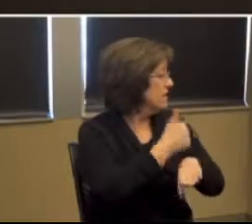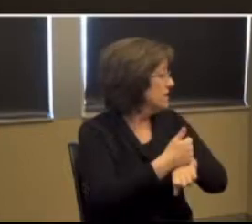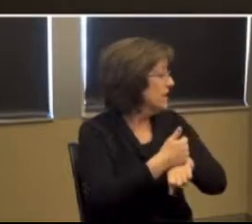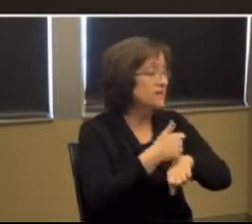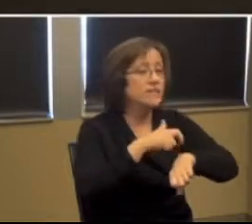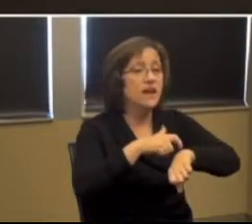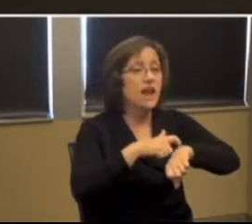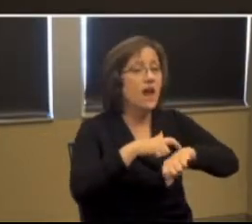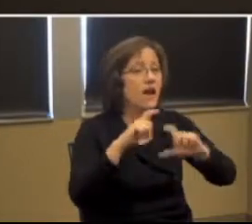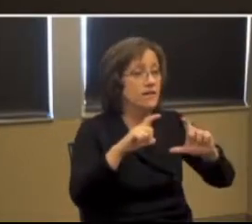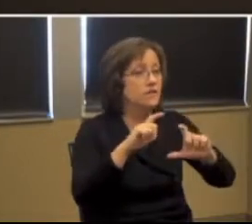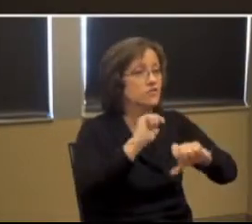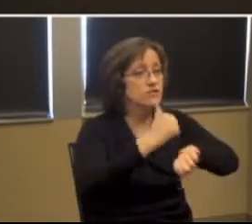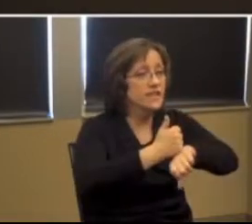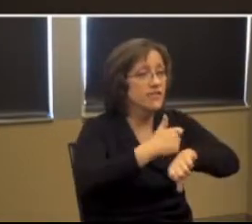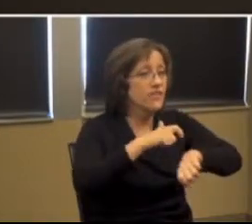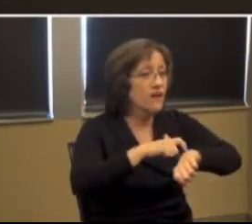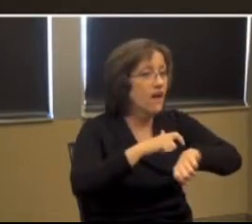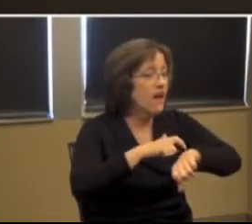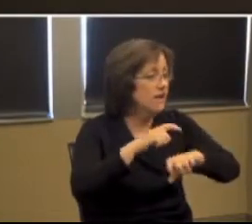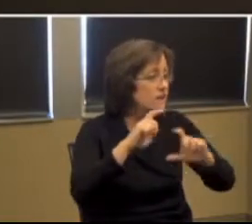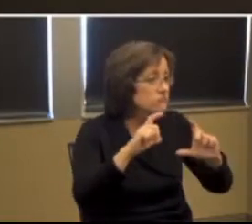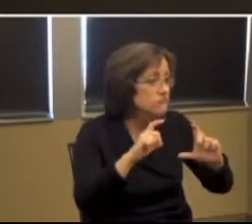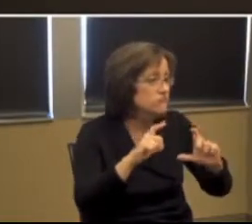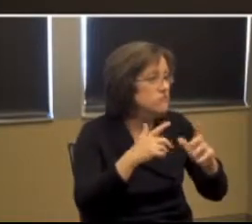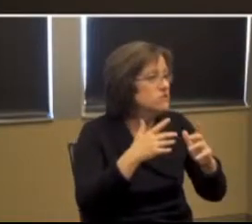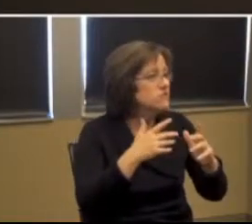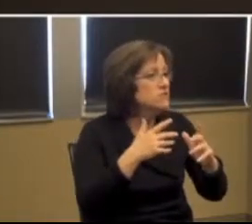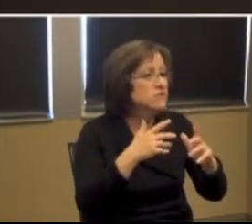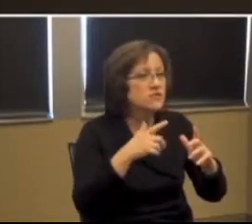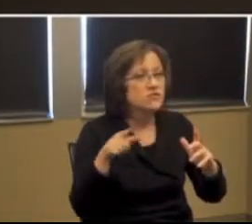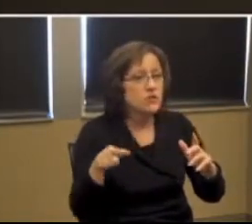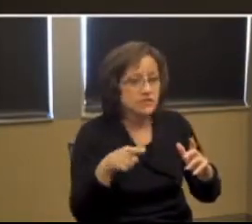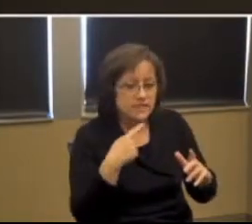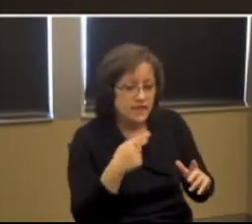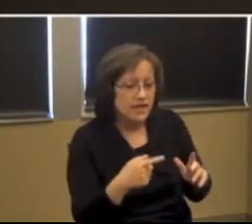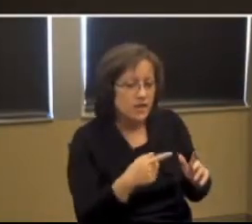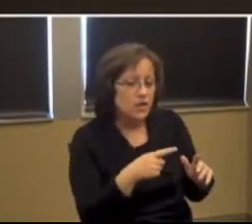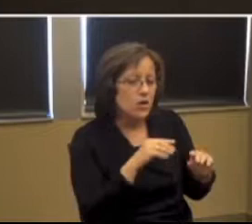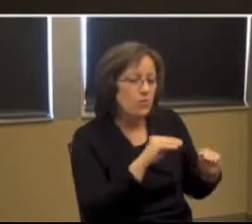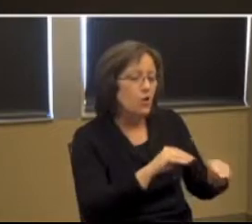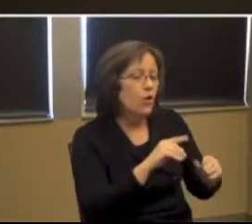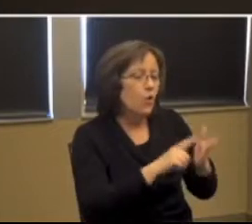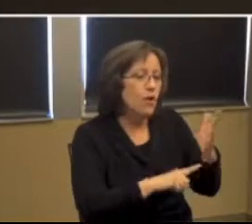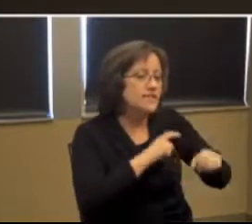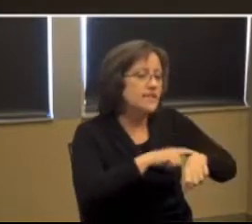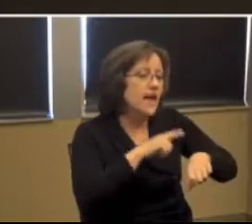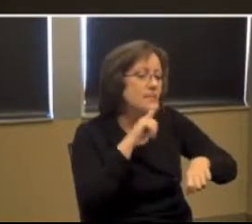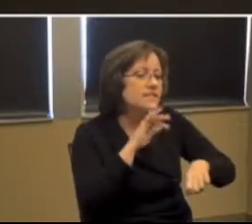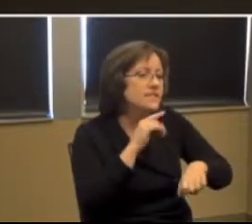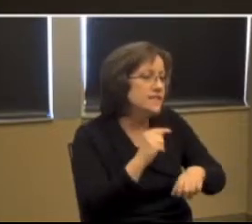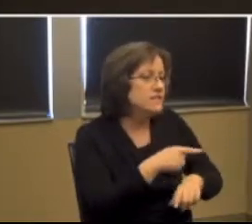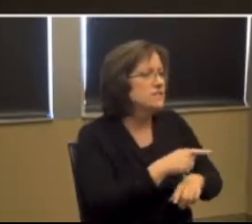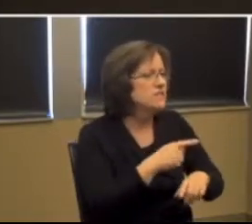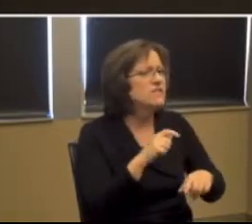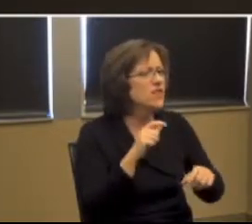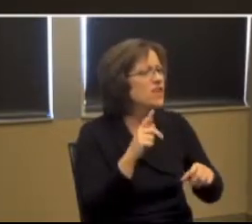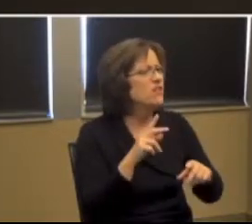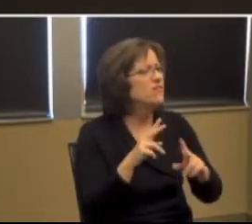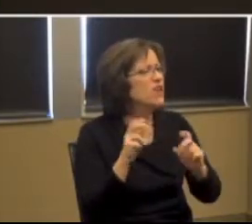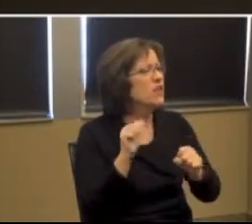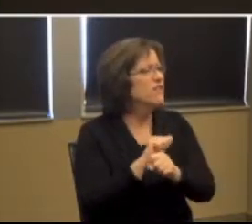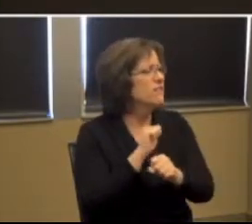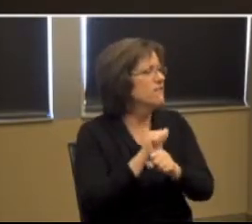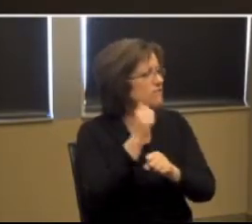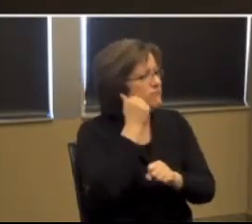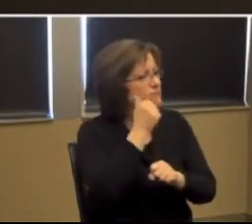the clock and then they have to say, put on there, what time is it? I mean, very, very functional skills. You can get very